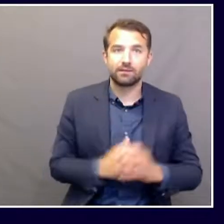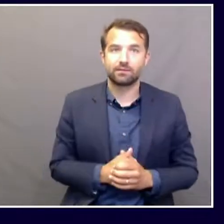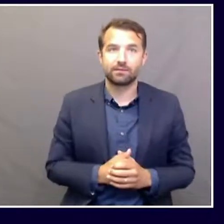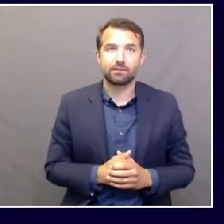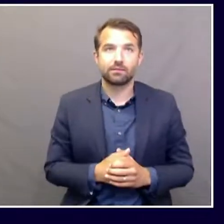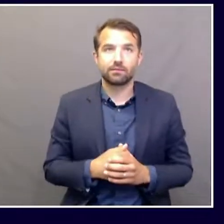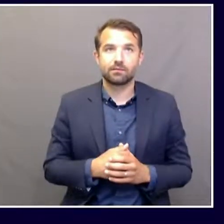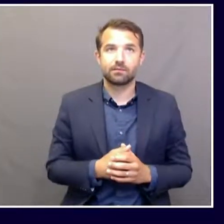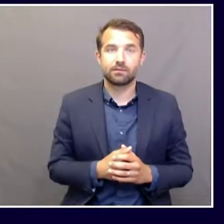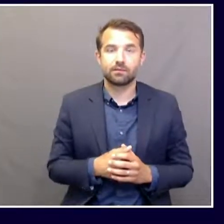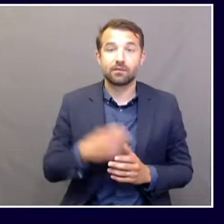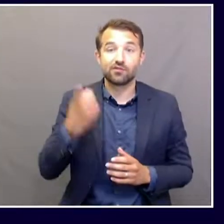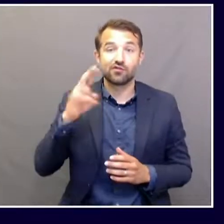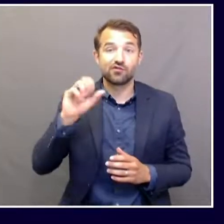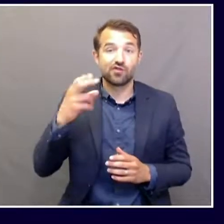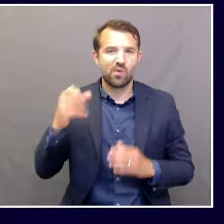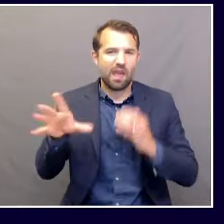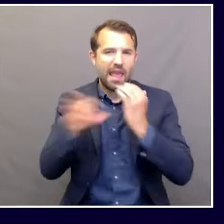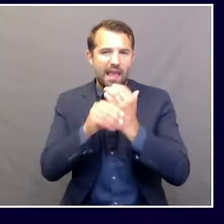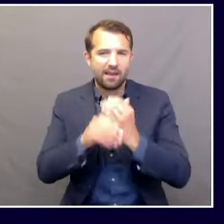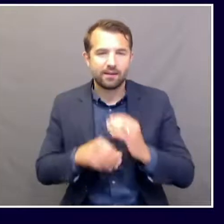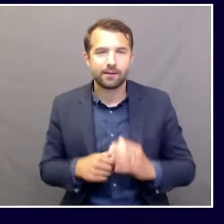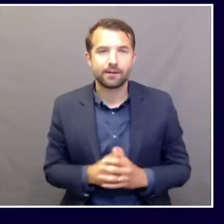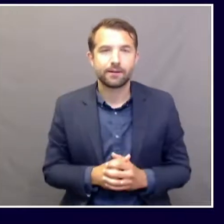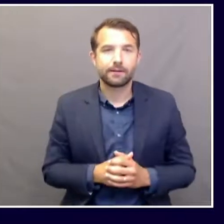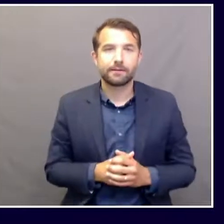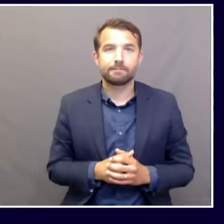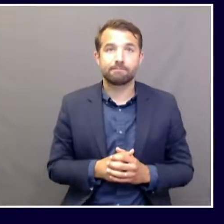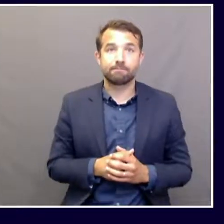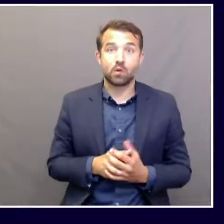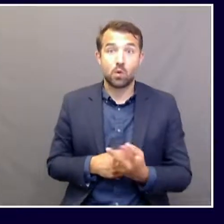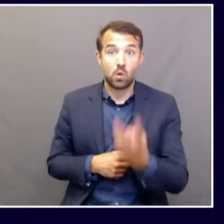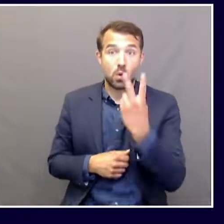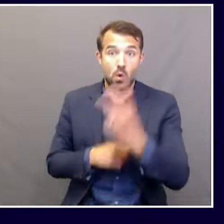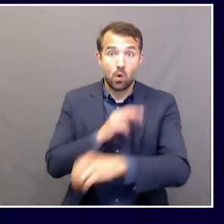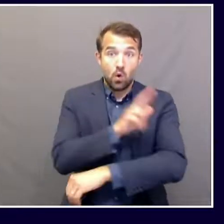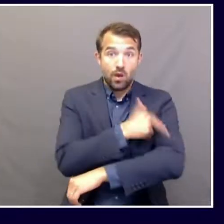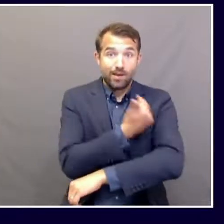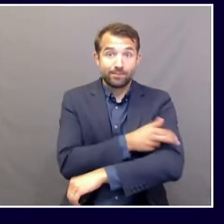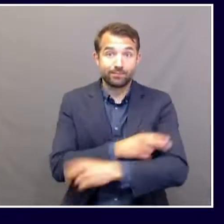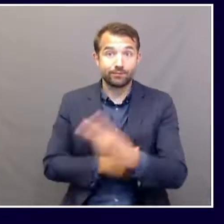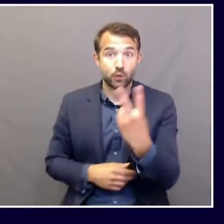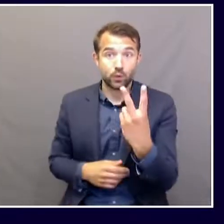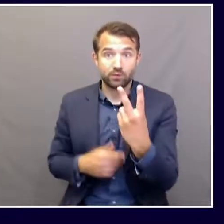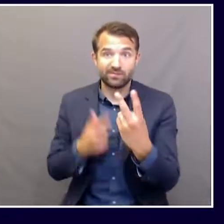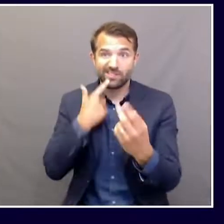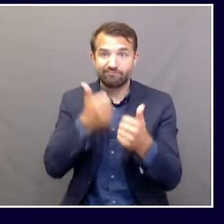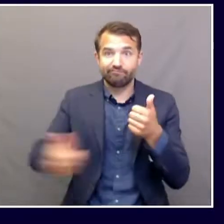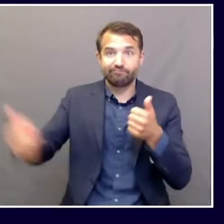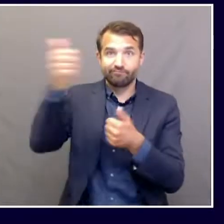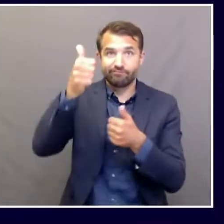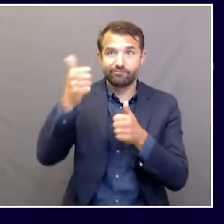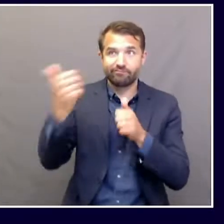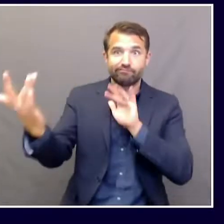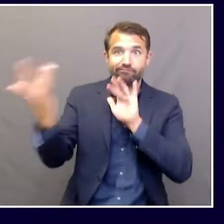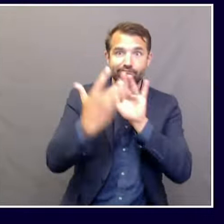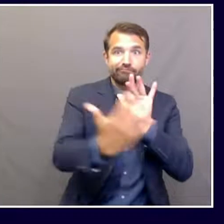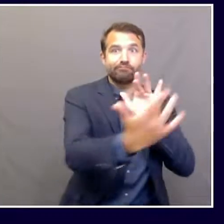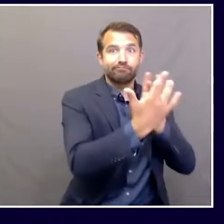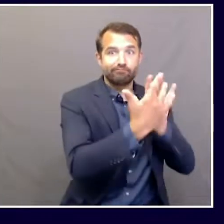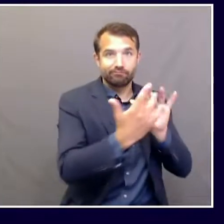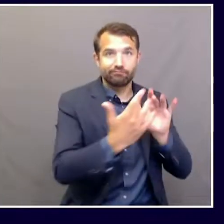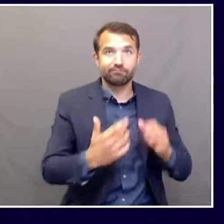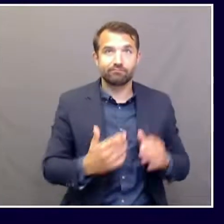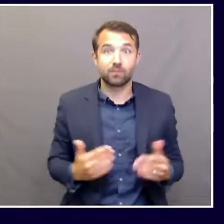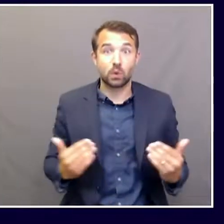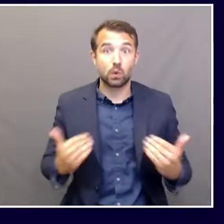by hospital officials at 2 hospitals. The other piece is that even though they're younger, generally speaking, younger folks are not